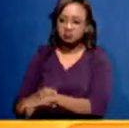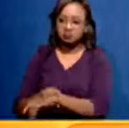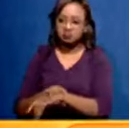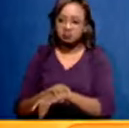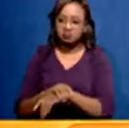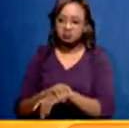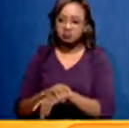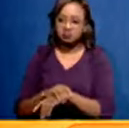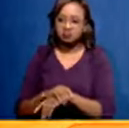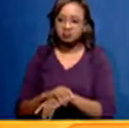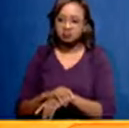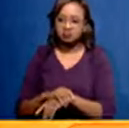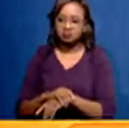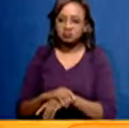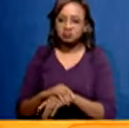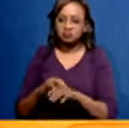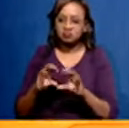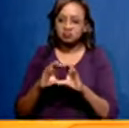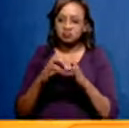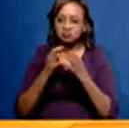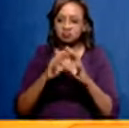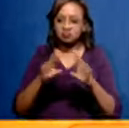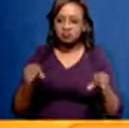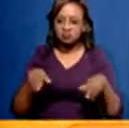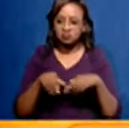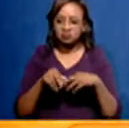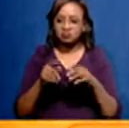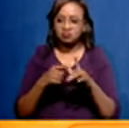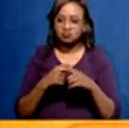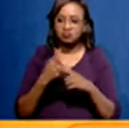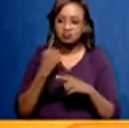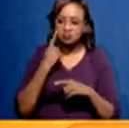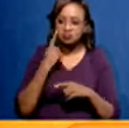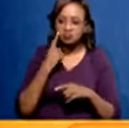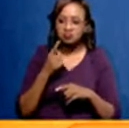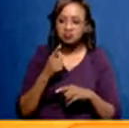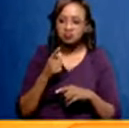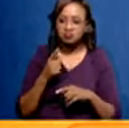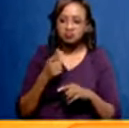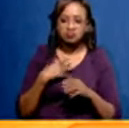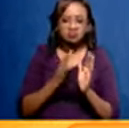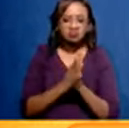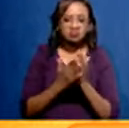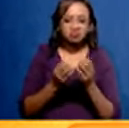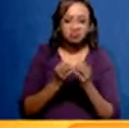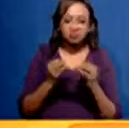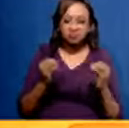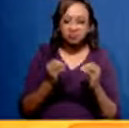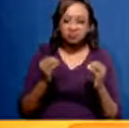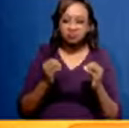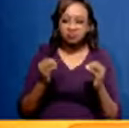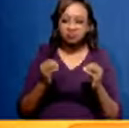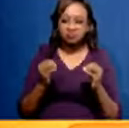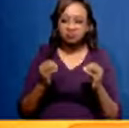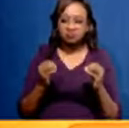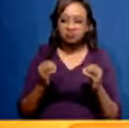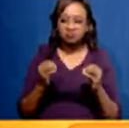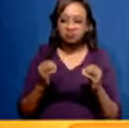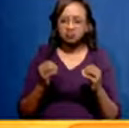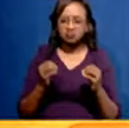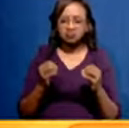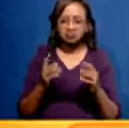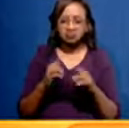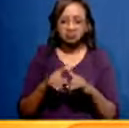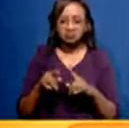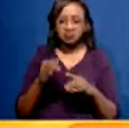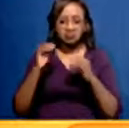classroom. And then you walk in. And then you see the reality on the ground. There's hardly any books. There's not a lack of intent